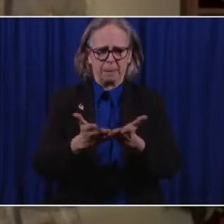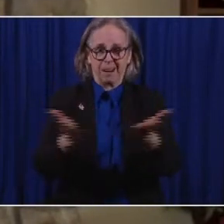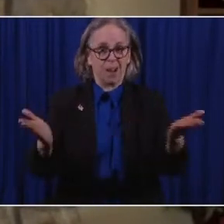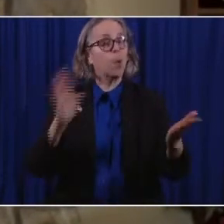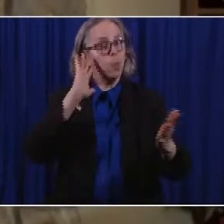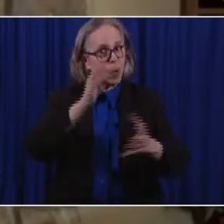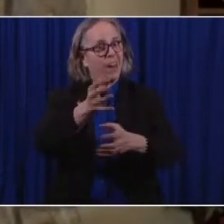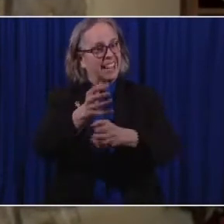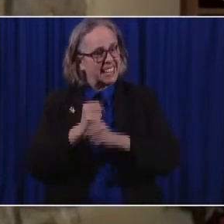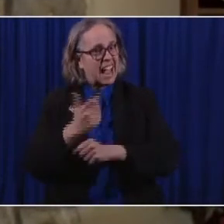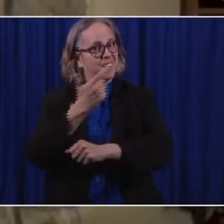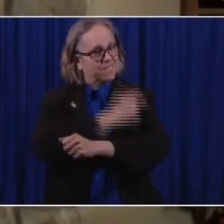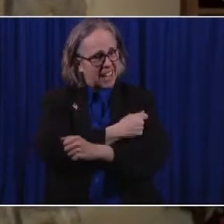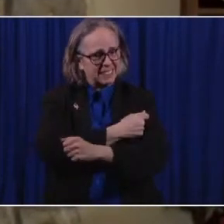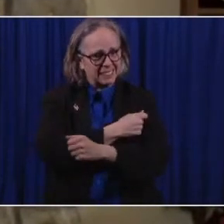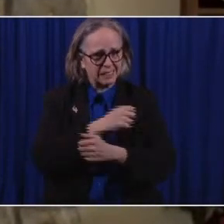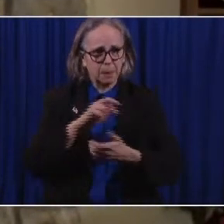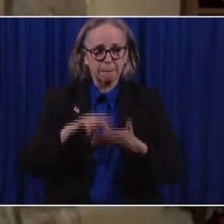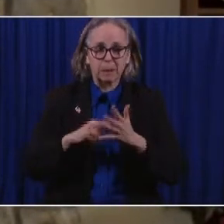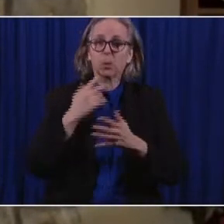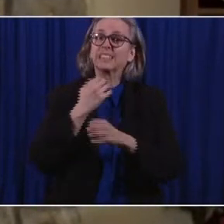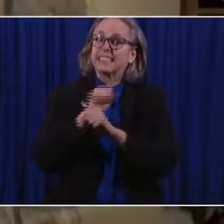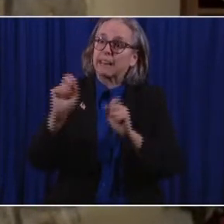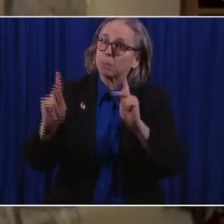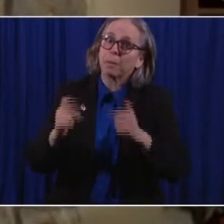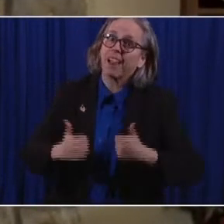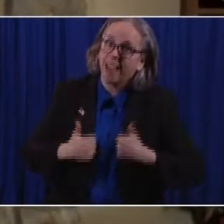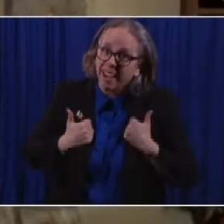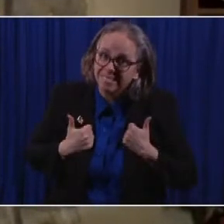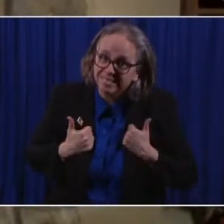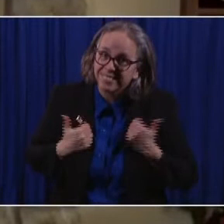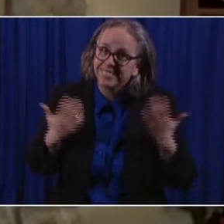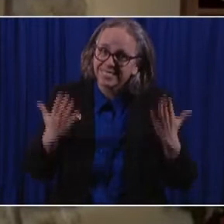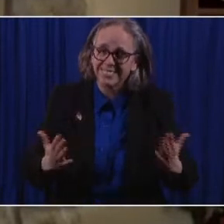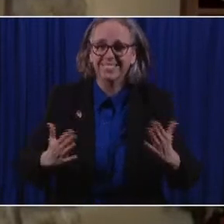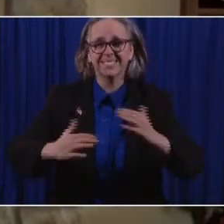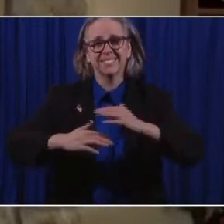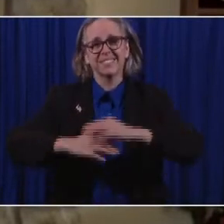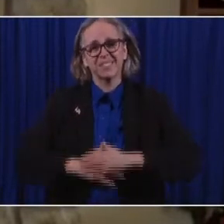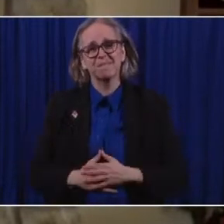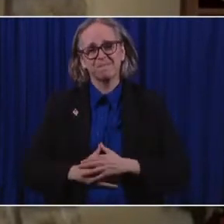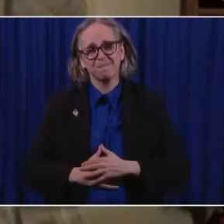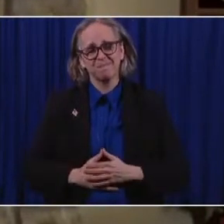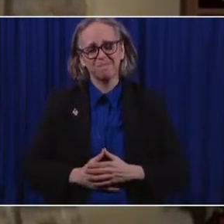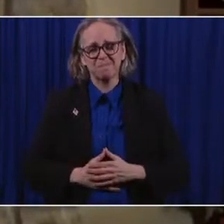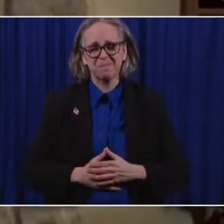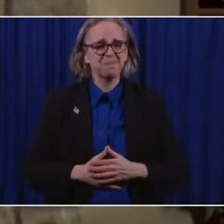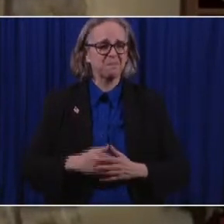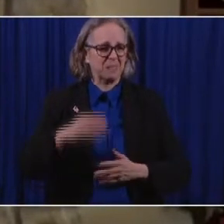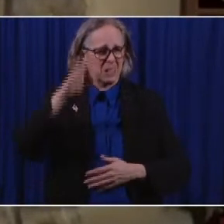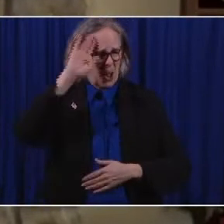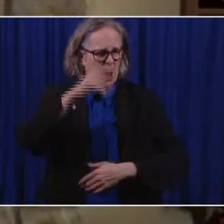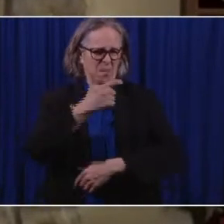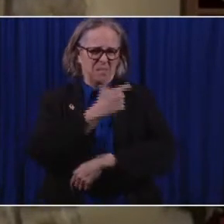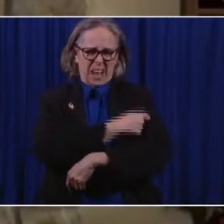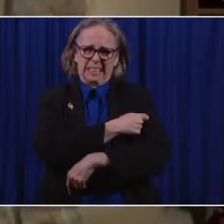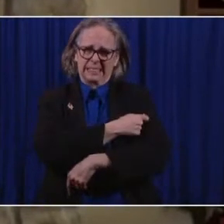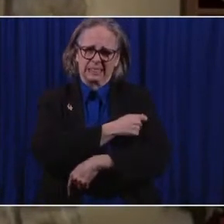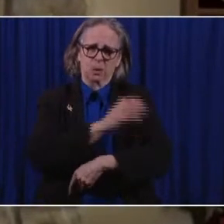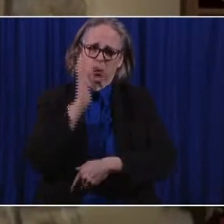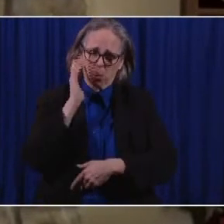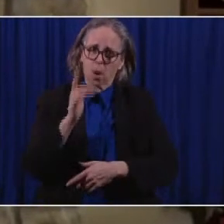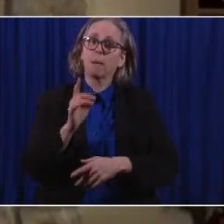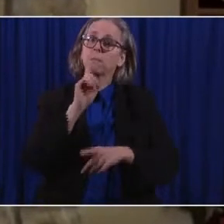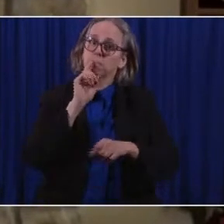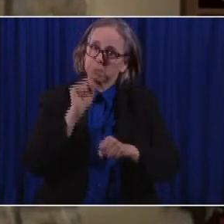out. And for us, as we look at the whole state, we know these are life-saving vaccines.